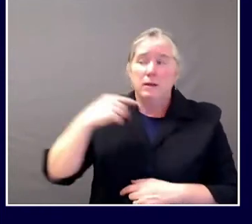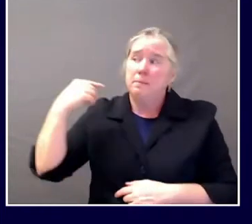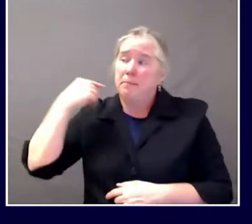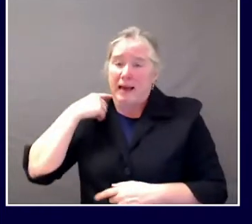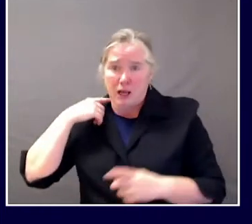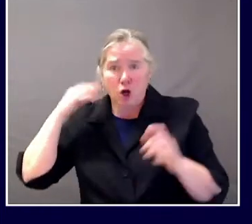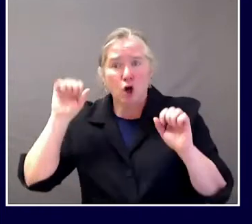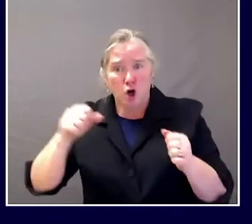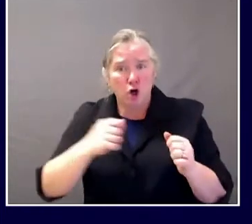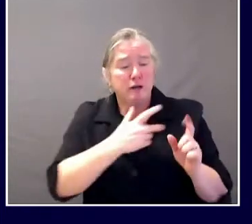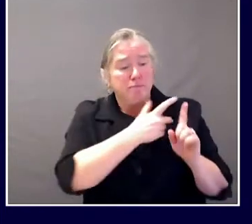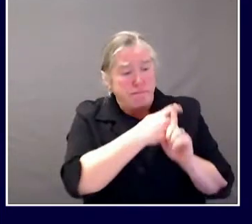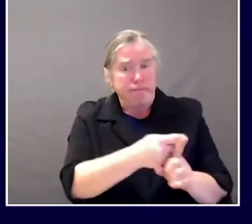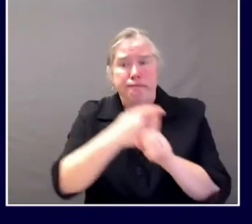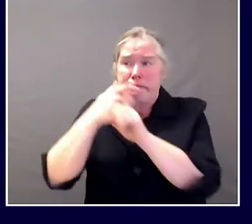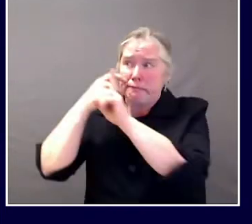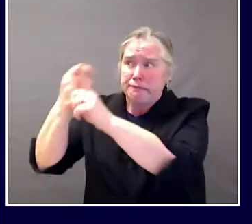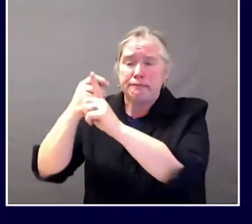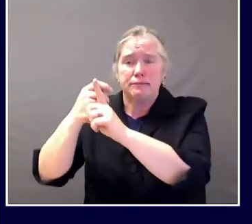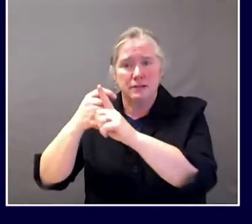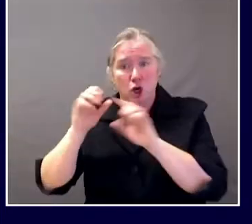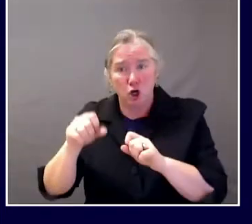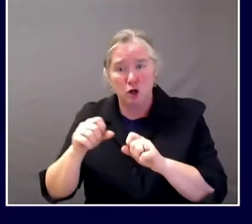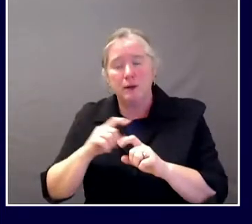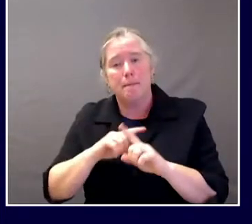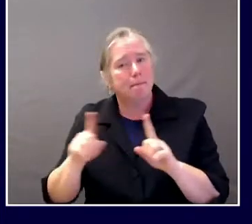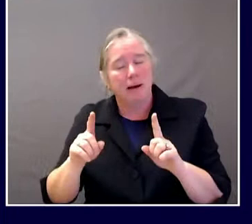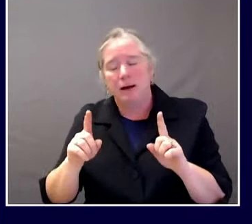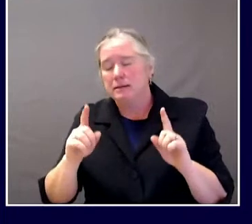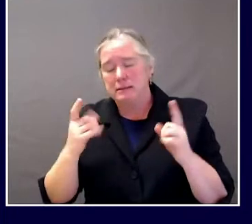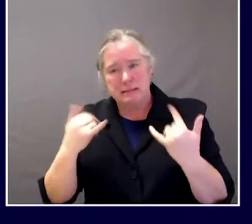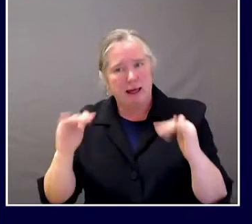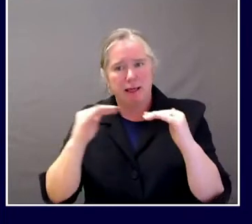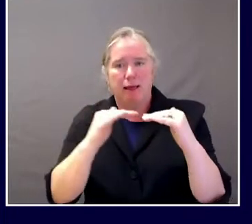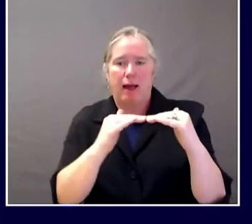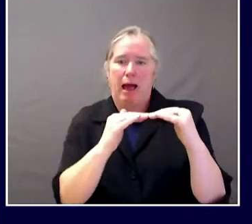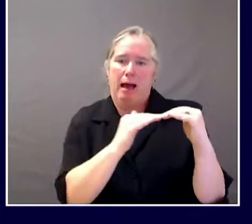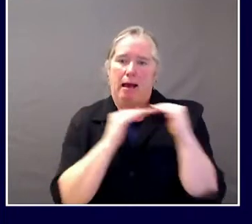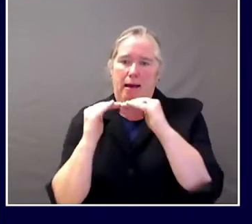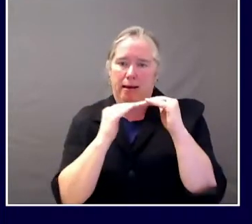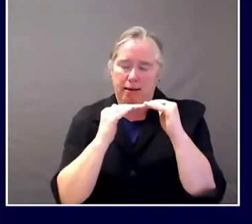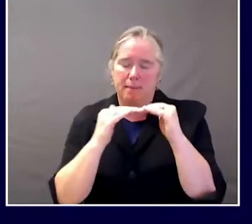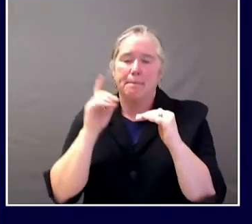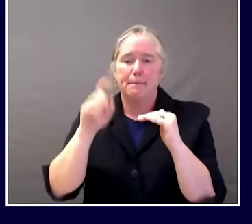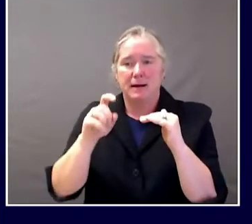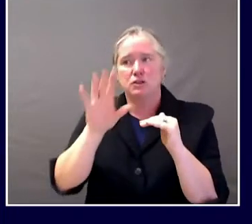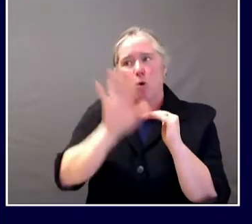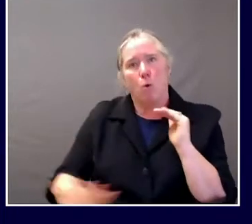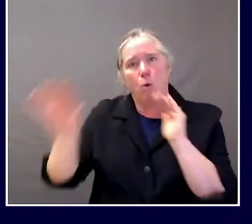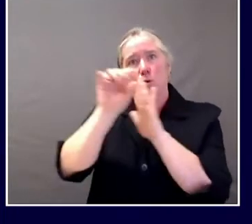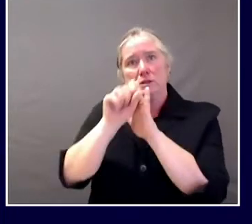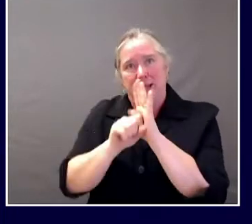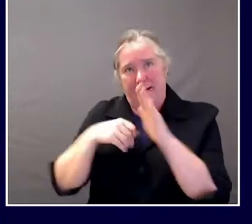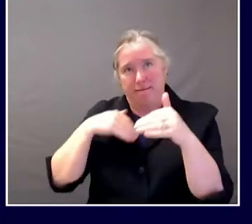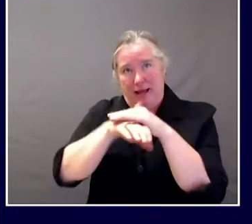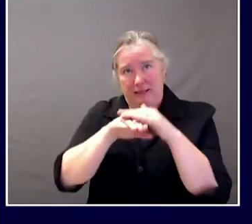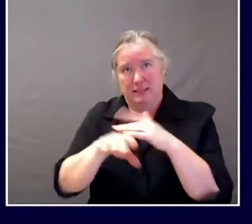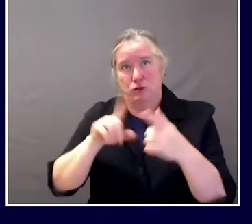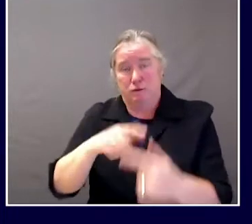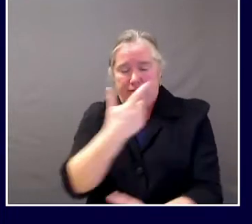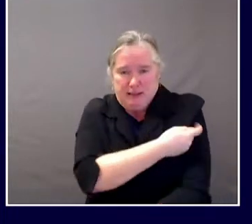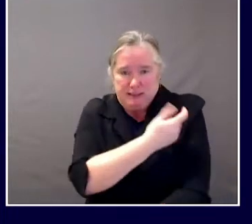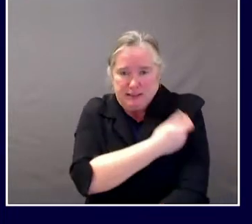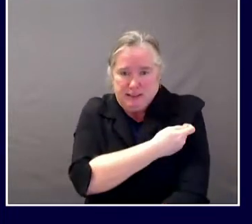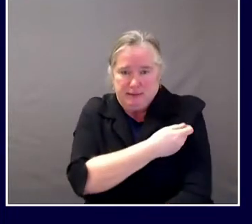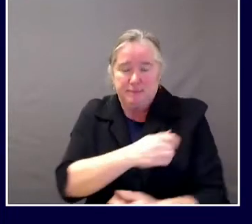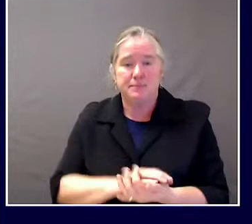But that's okay, because it also means that folks across the state are getting access to vaccine.